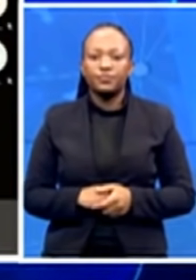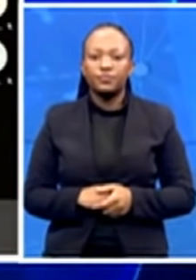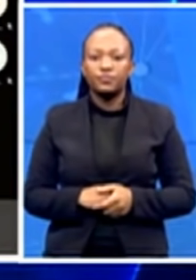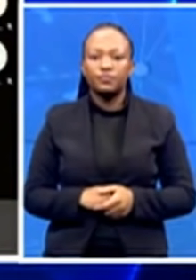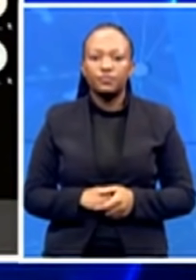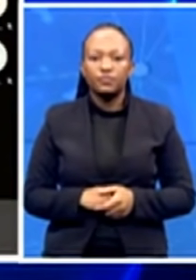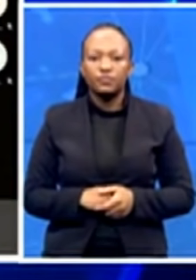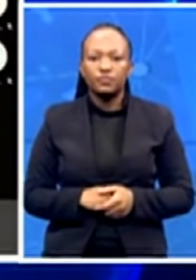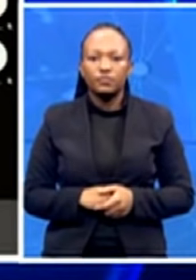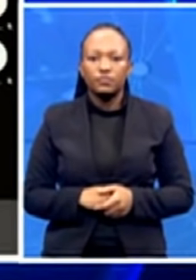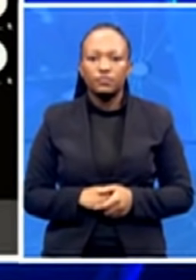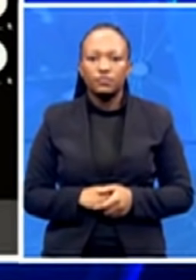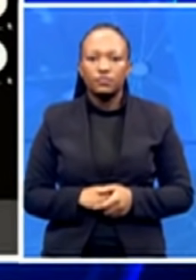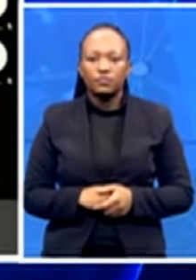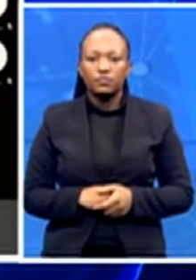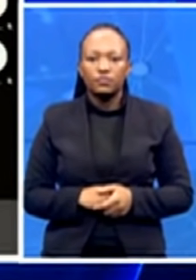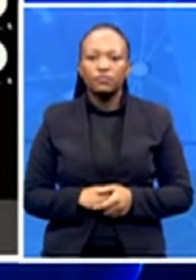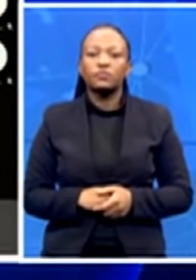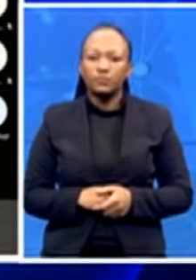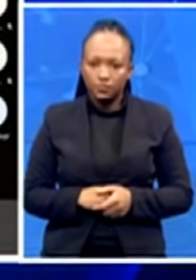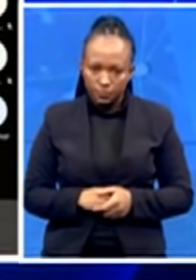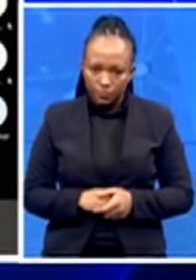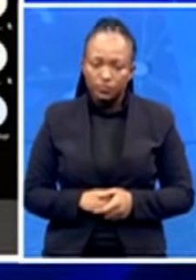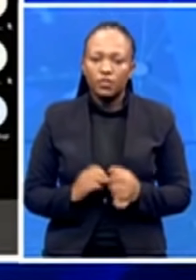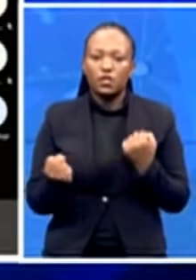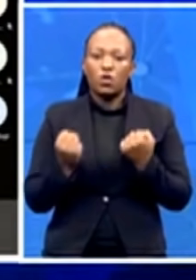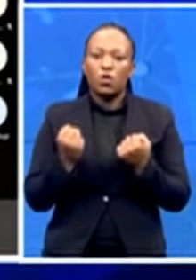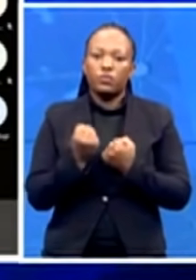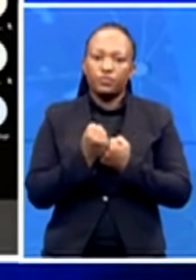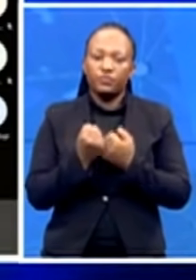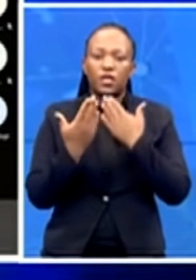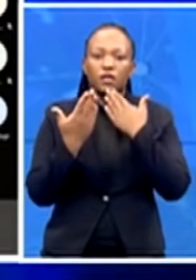As the court pleases. Good, thank you. That concludes the